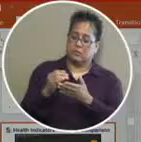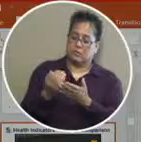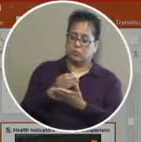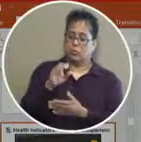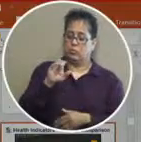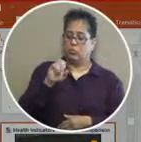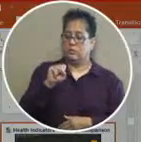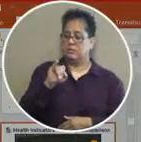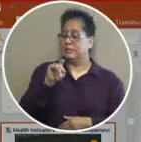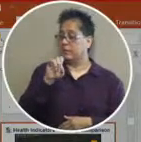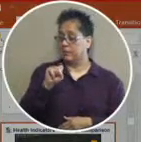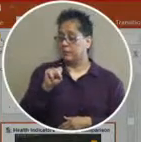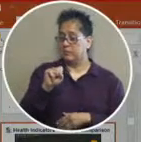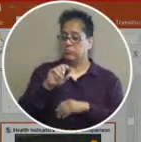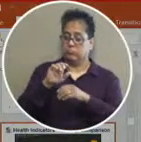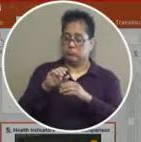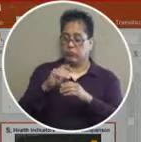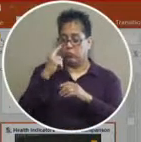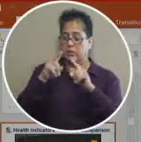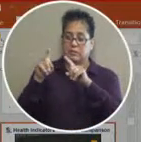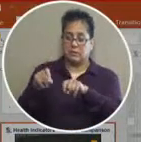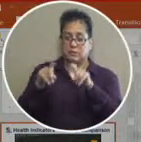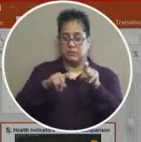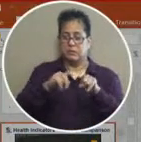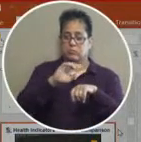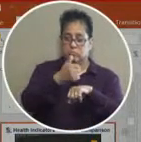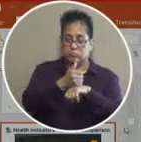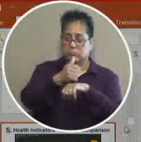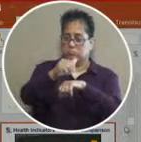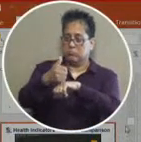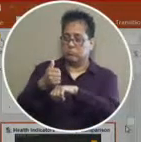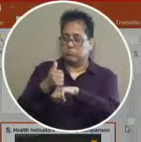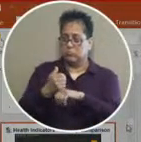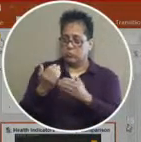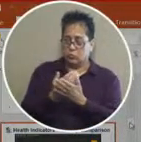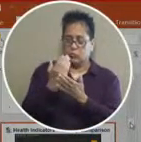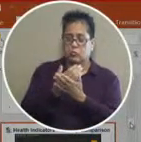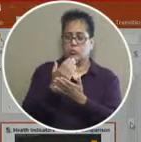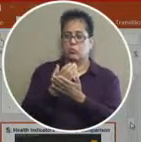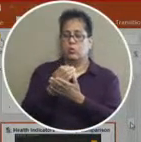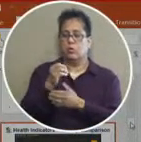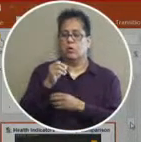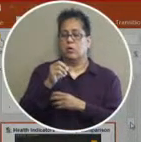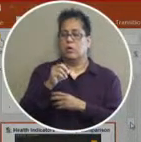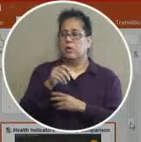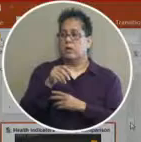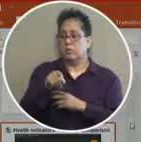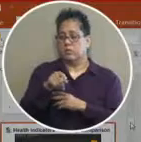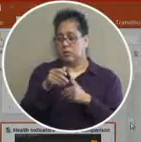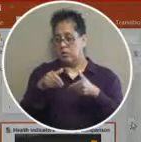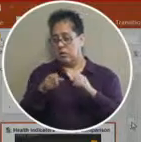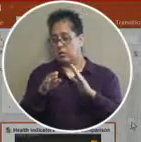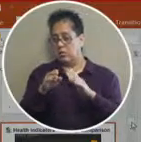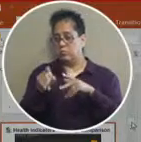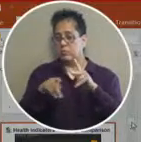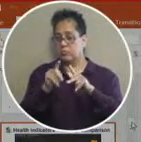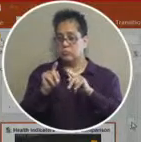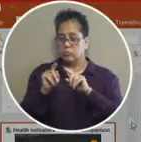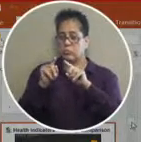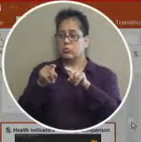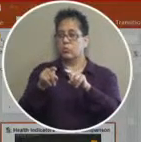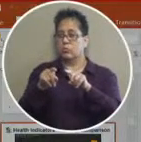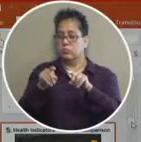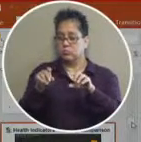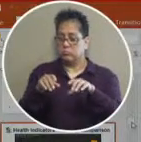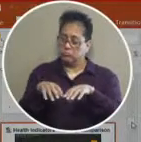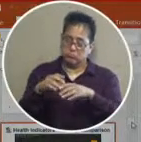sites that are opening and all the conditions that are been taken down and allowed for people to go to have these testing